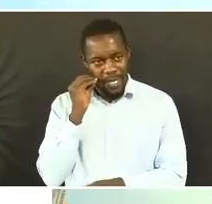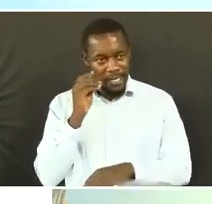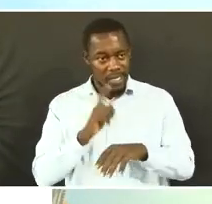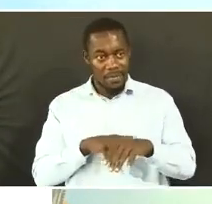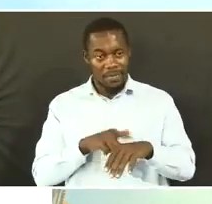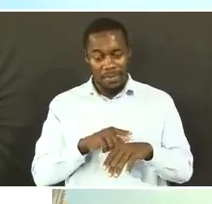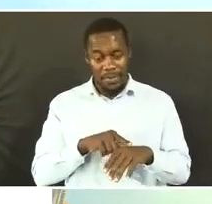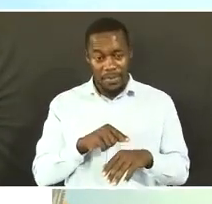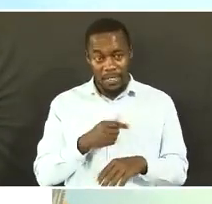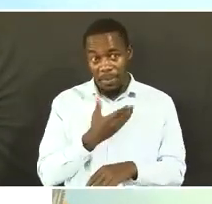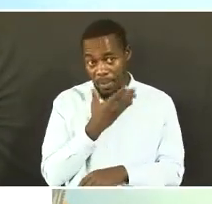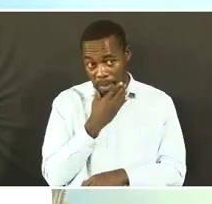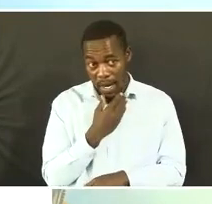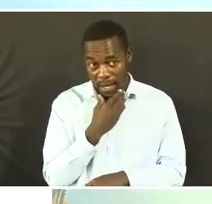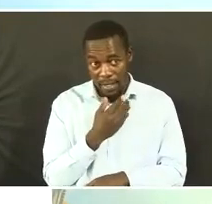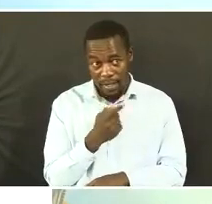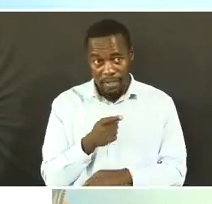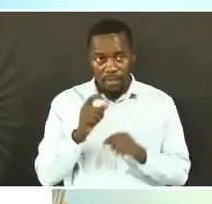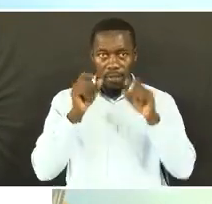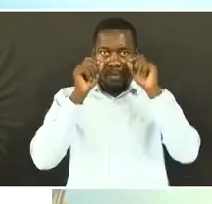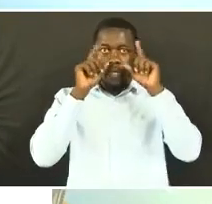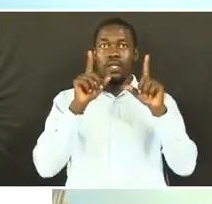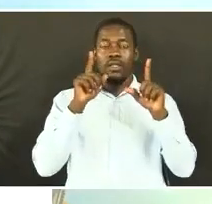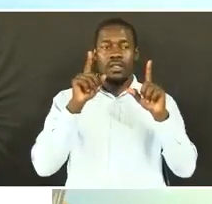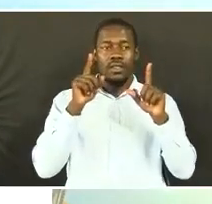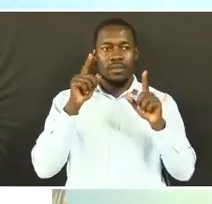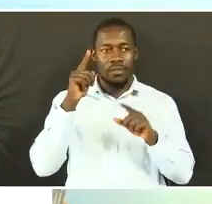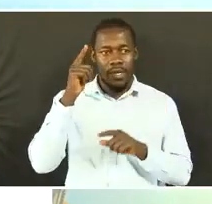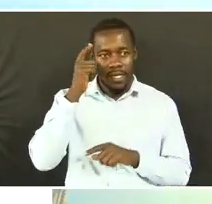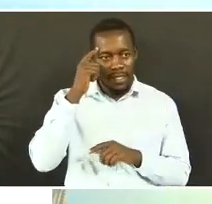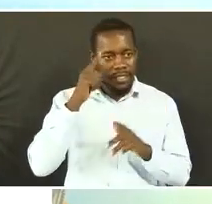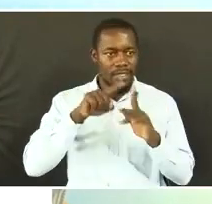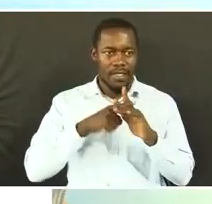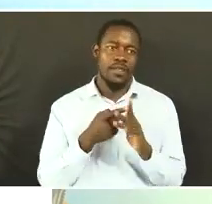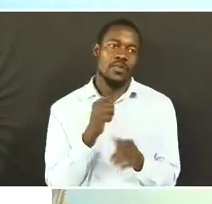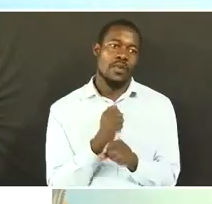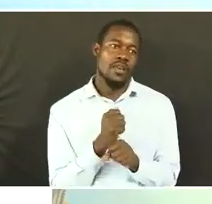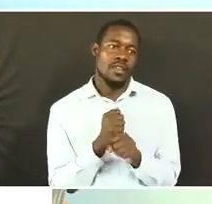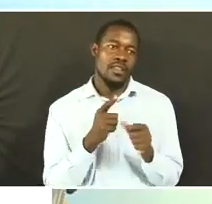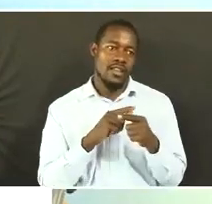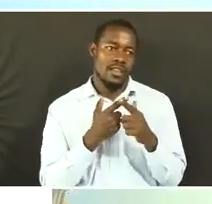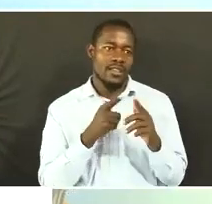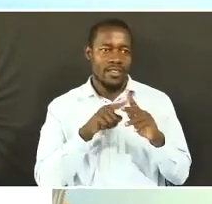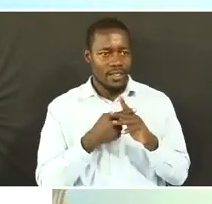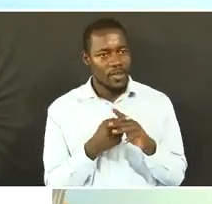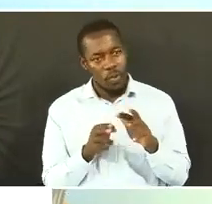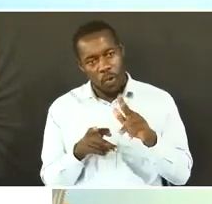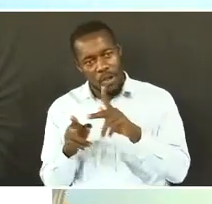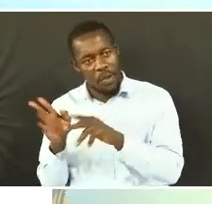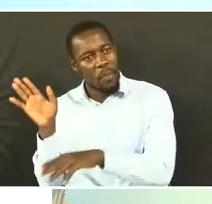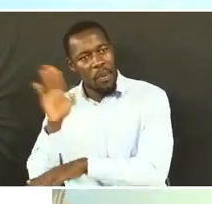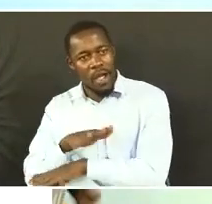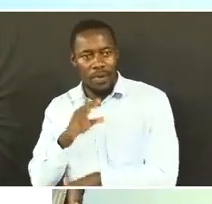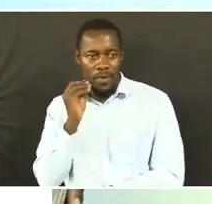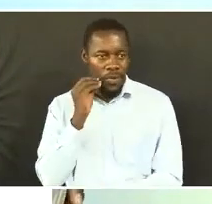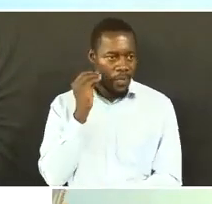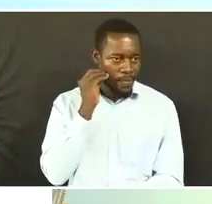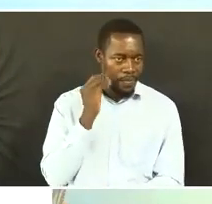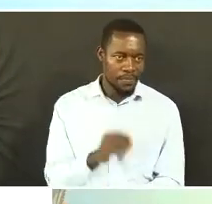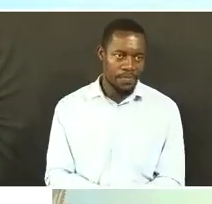himself. Luke chapter 15, we just go back to our text as I get on the home stretch of this